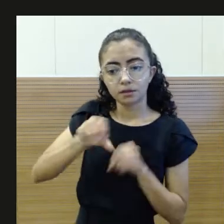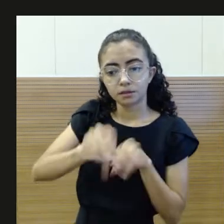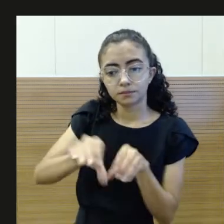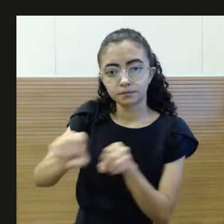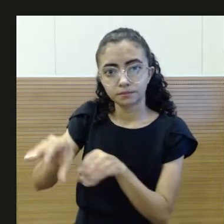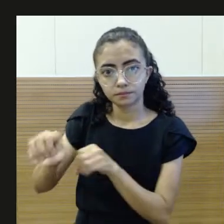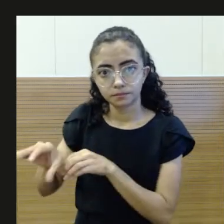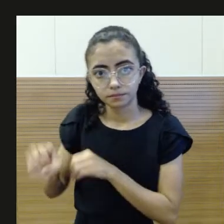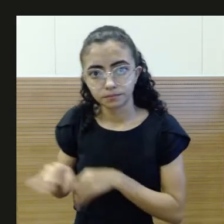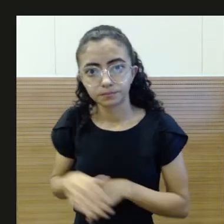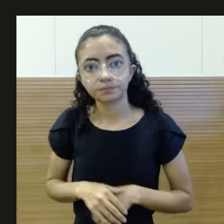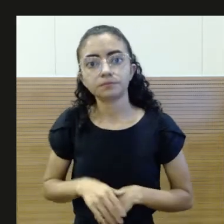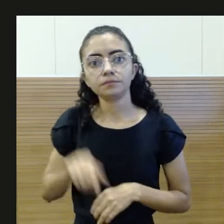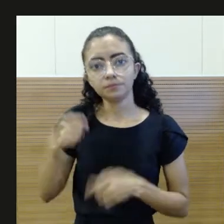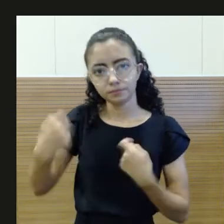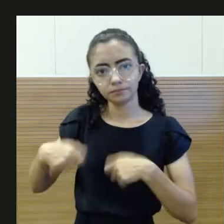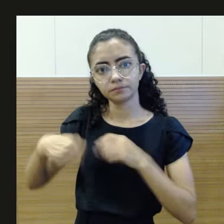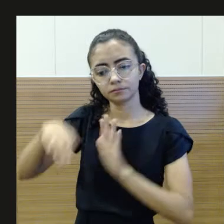terms of positive,